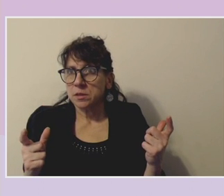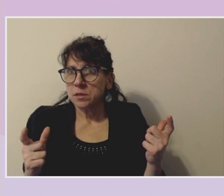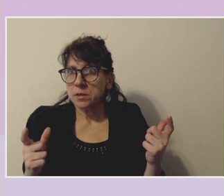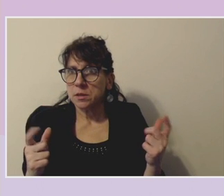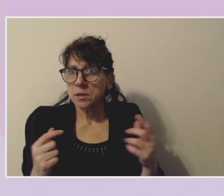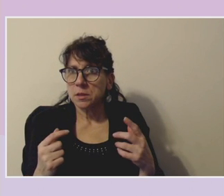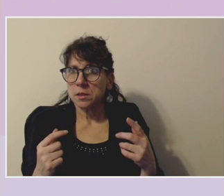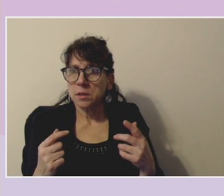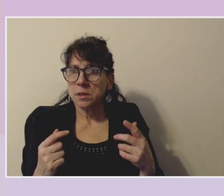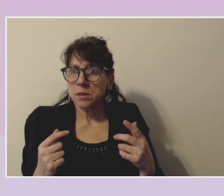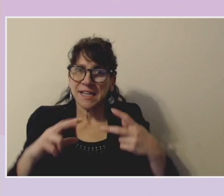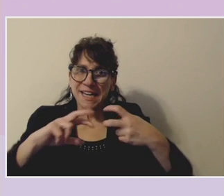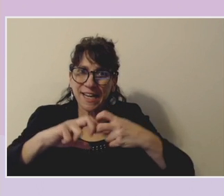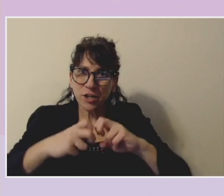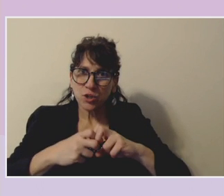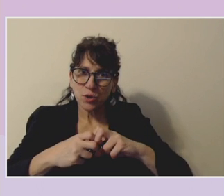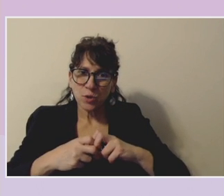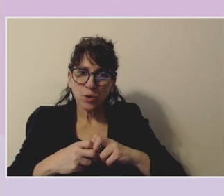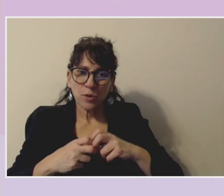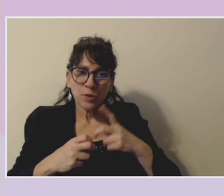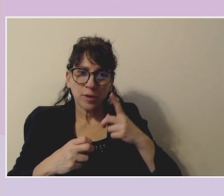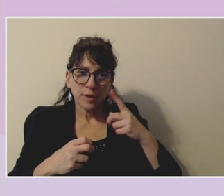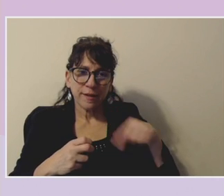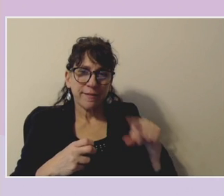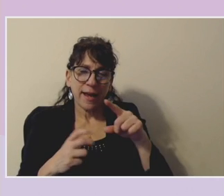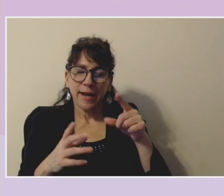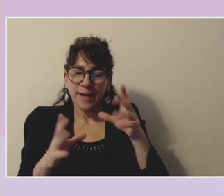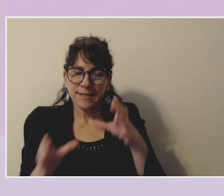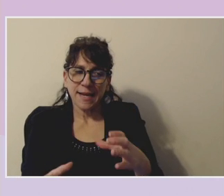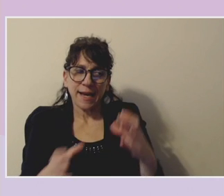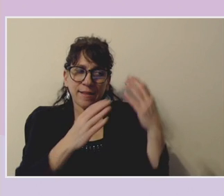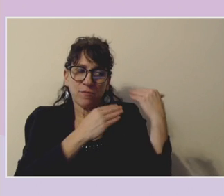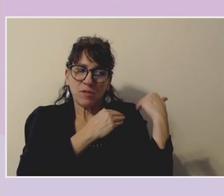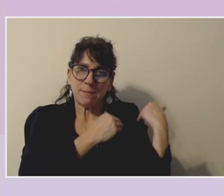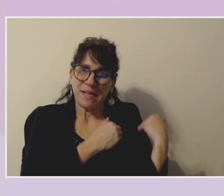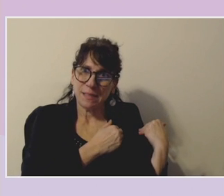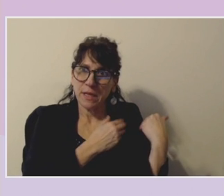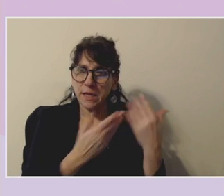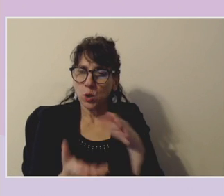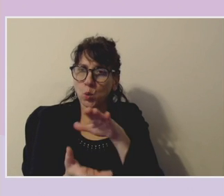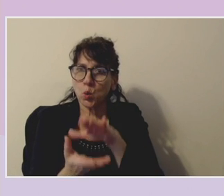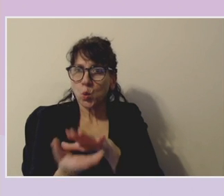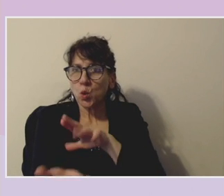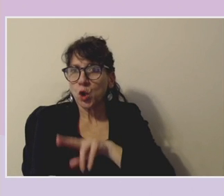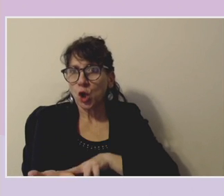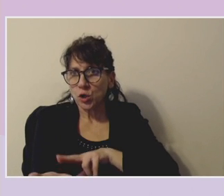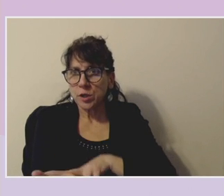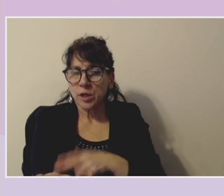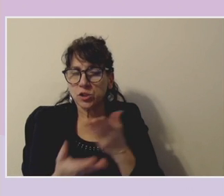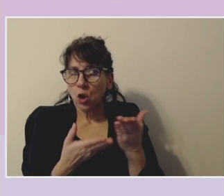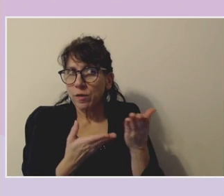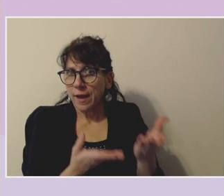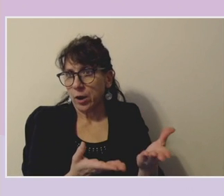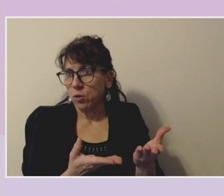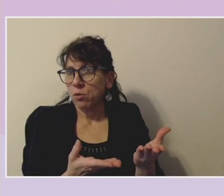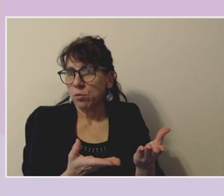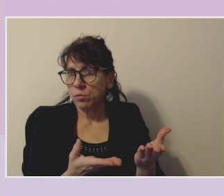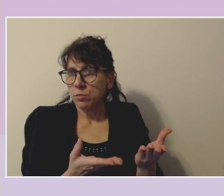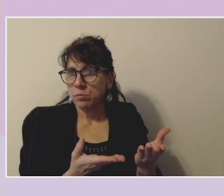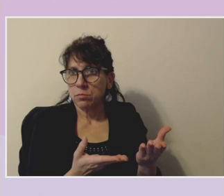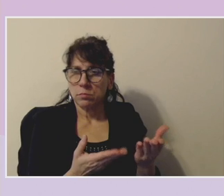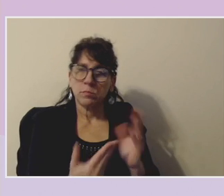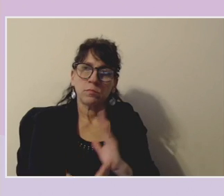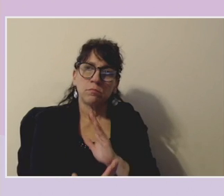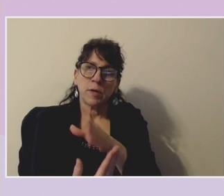issue that they put upon their own shoulders. And so I think the school nurses are there to intervene and get